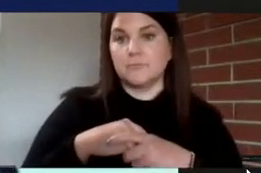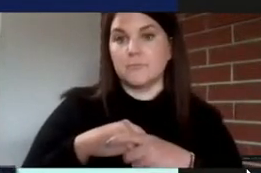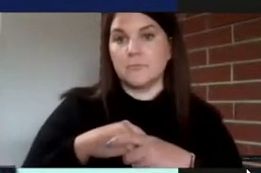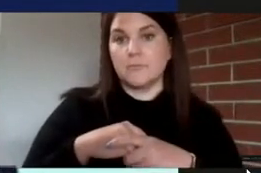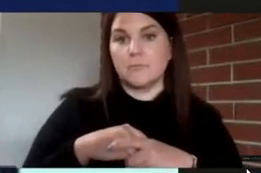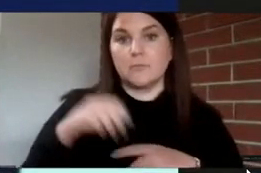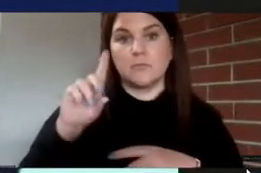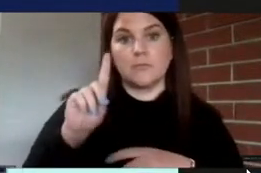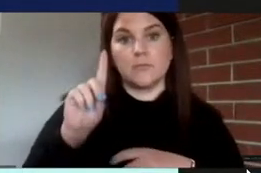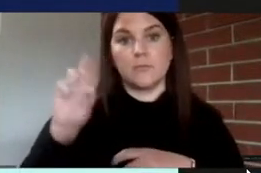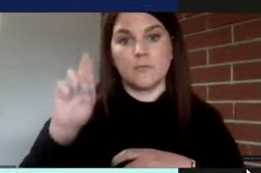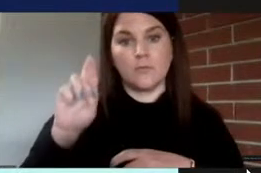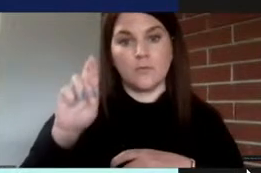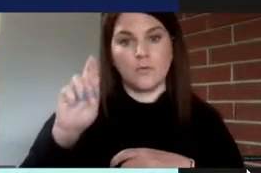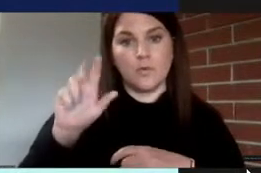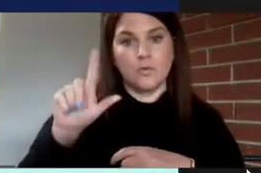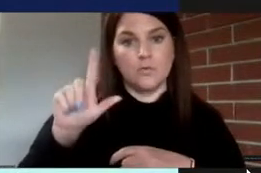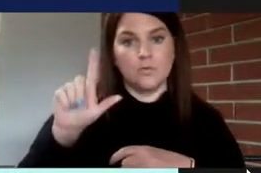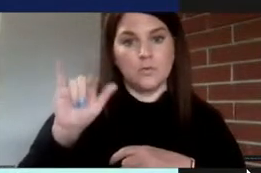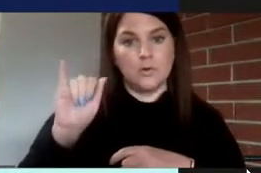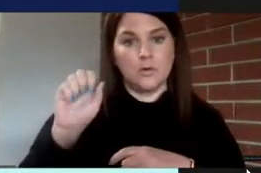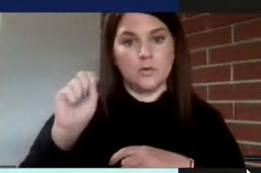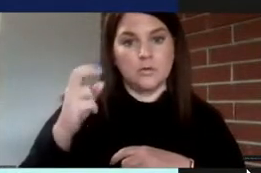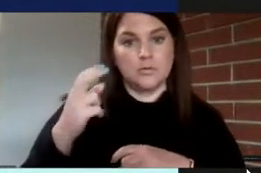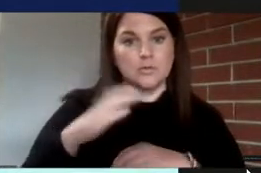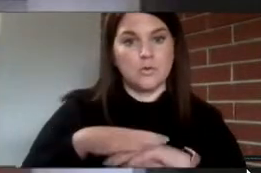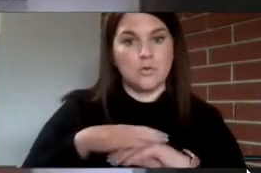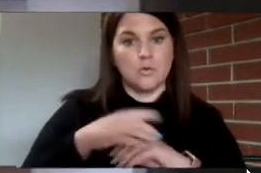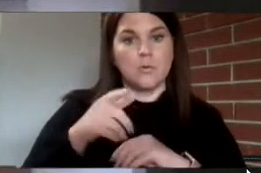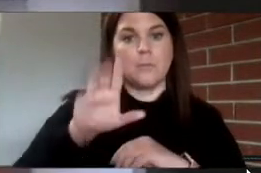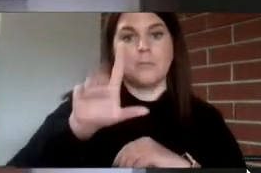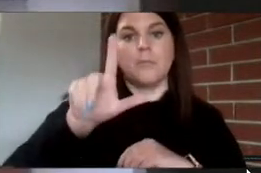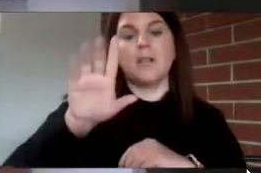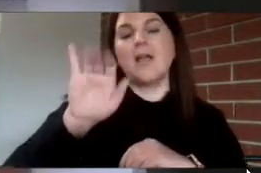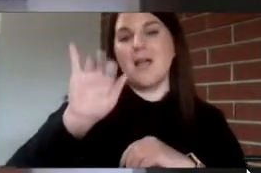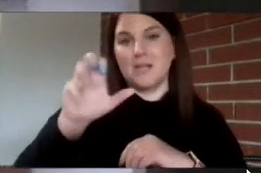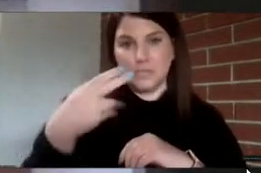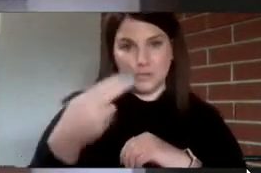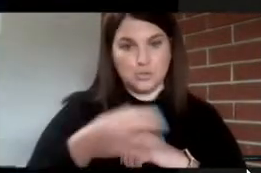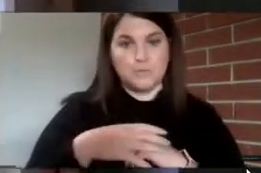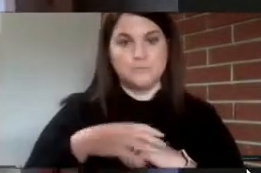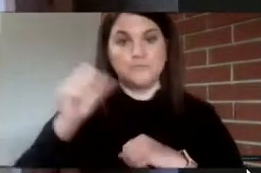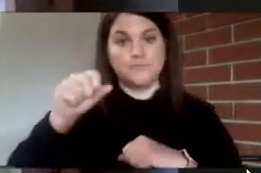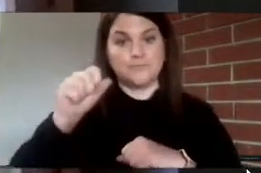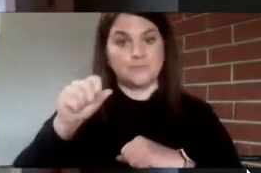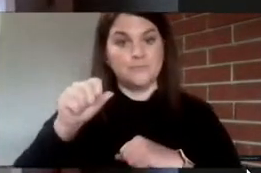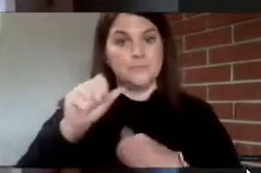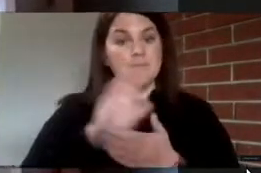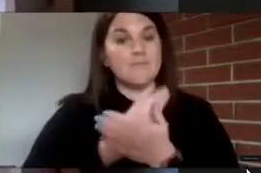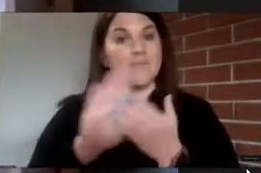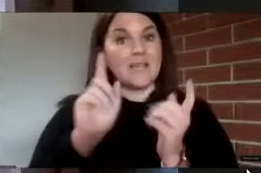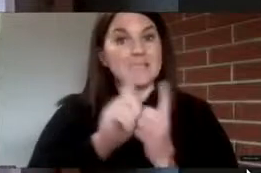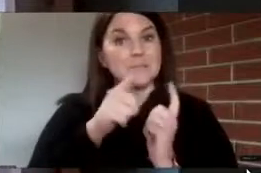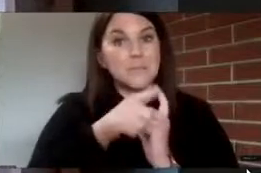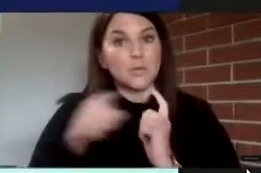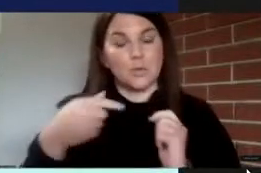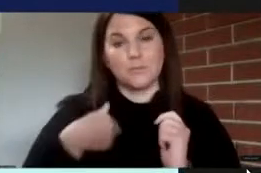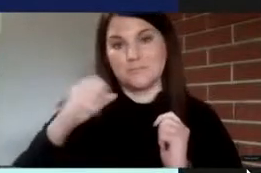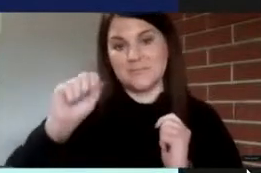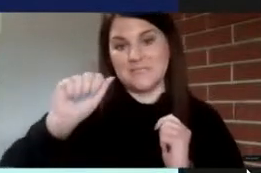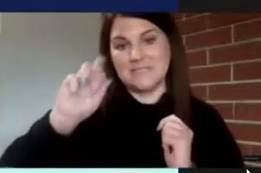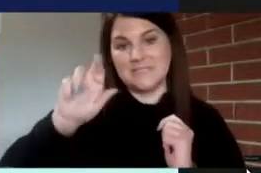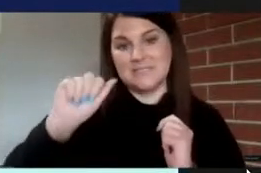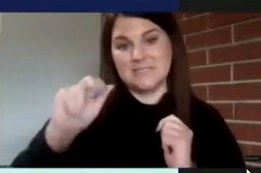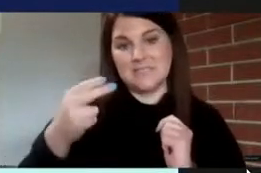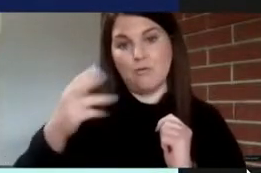is on, let me ask you to start. Oh, there she is. I'm on, thanks very much. It's great to meet you all. Sarah Bleich, Senior Advisor